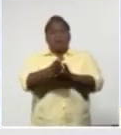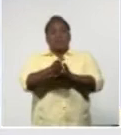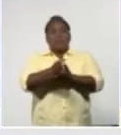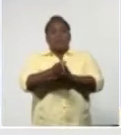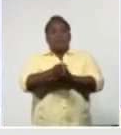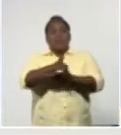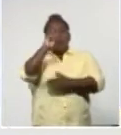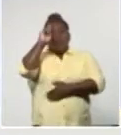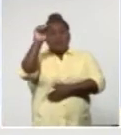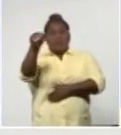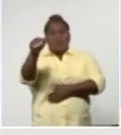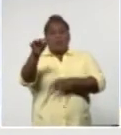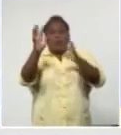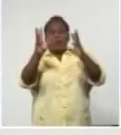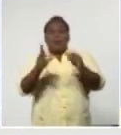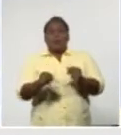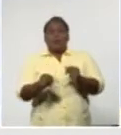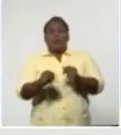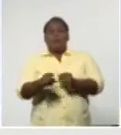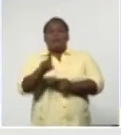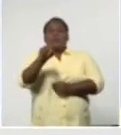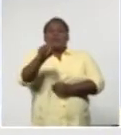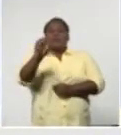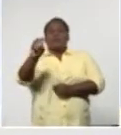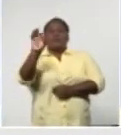2,318 patients diagnosed with the disease in Cuba,